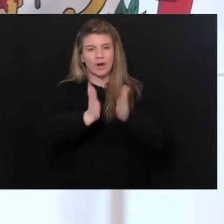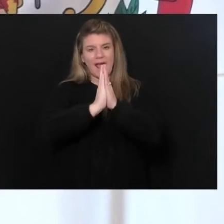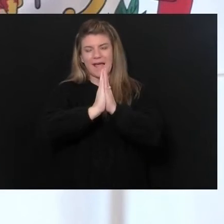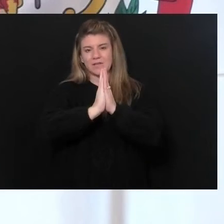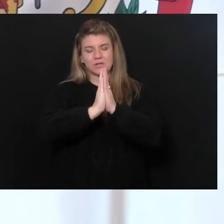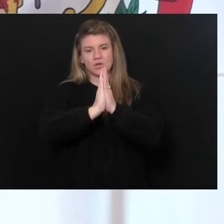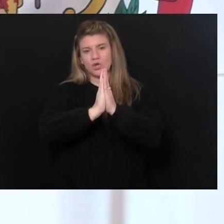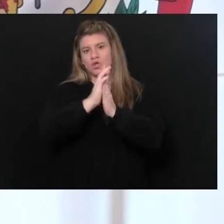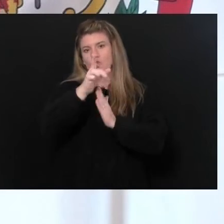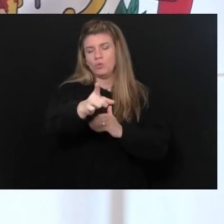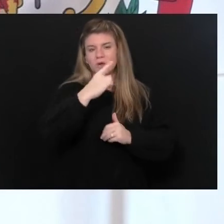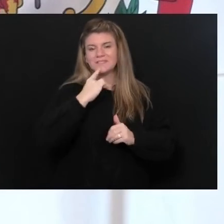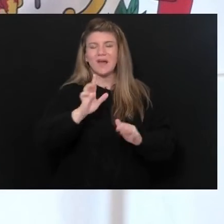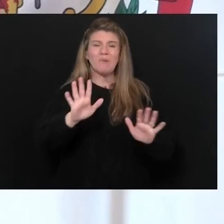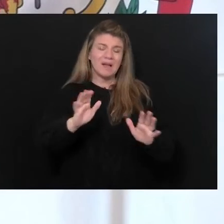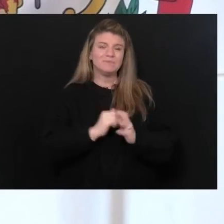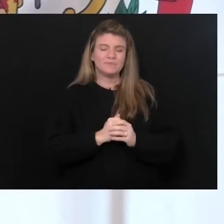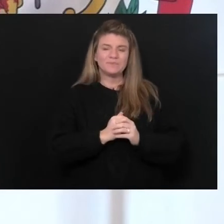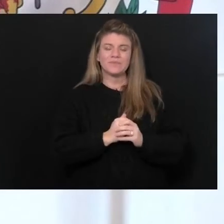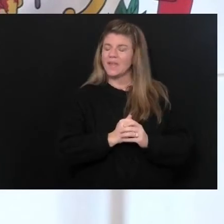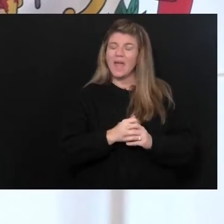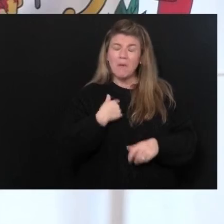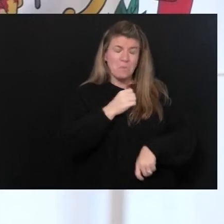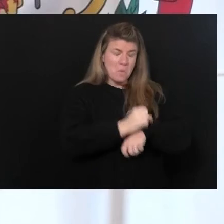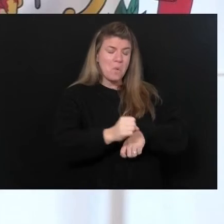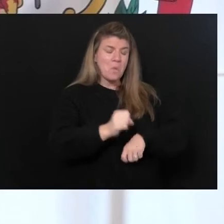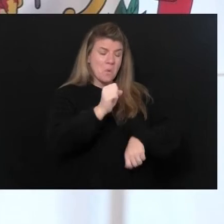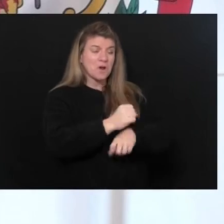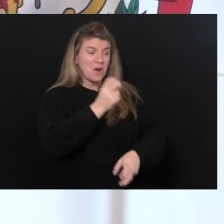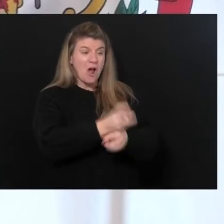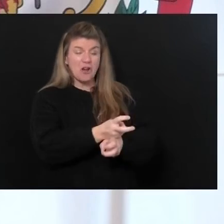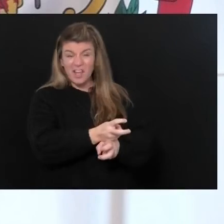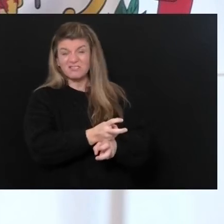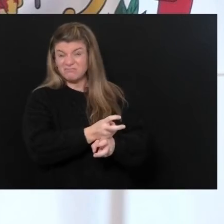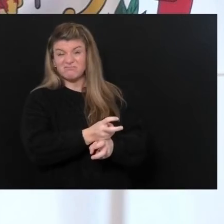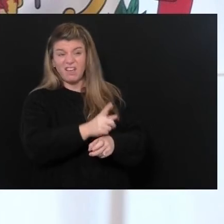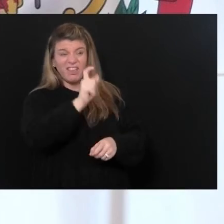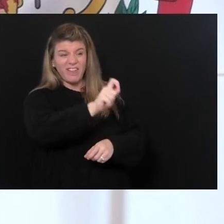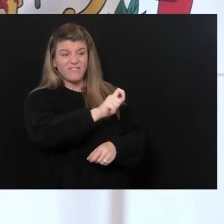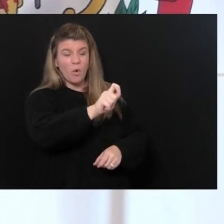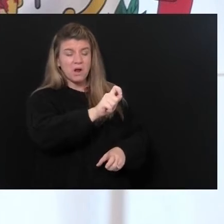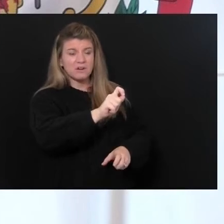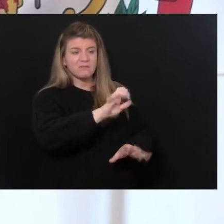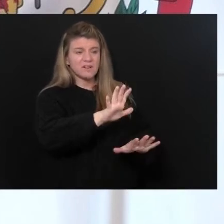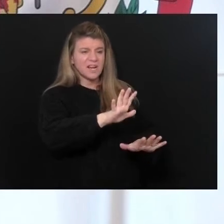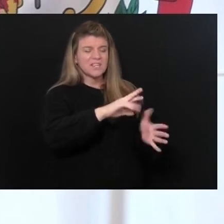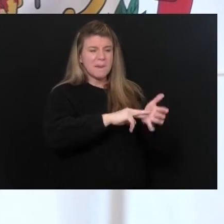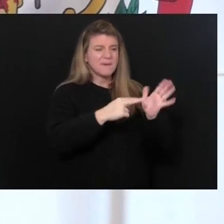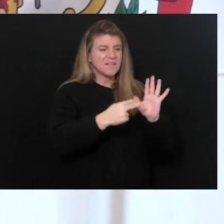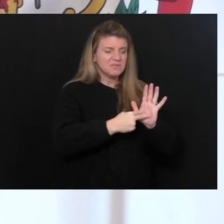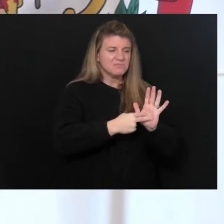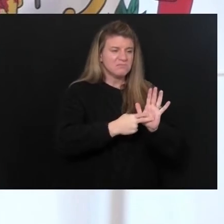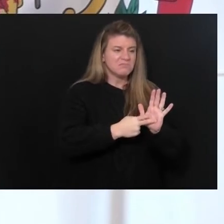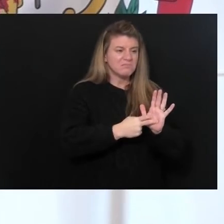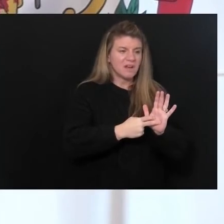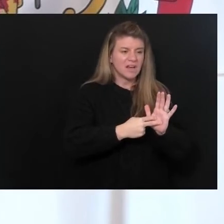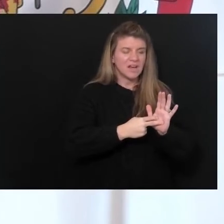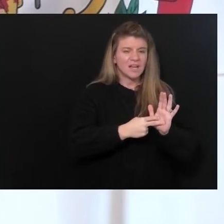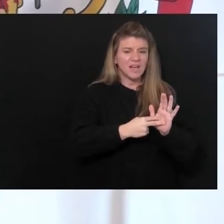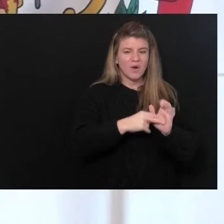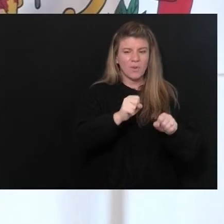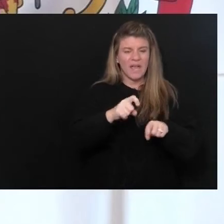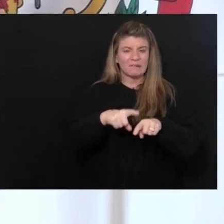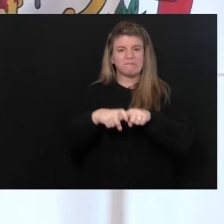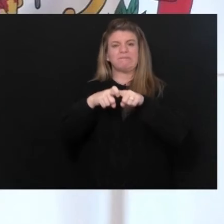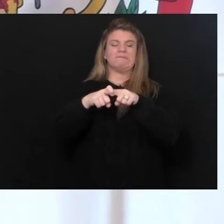say, well, look, we're really working real hard here and everything, and therefore we're going to lay down just a